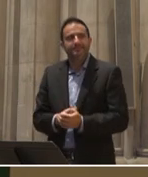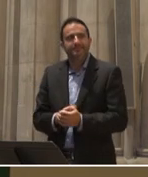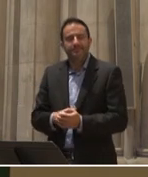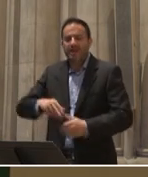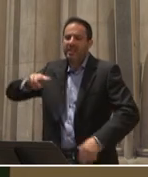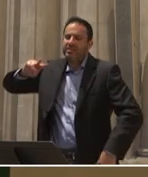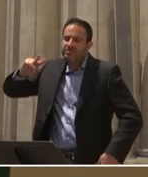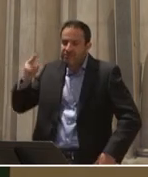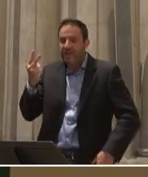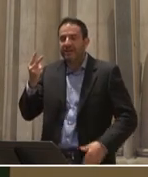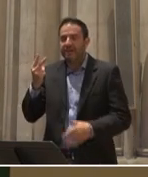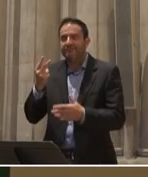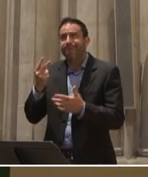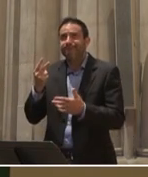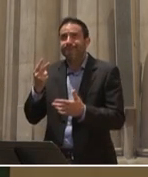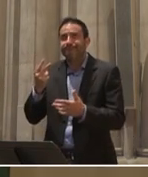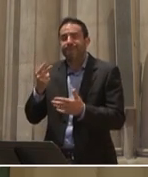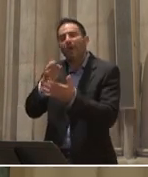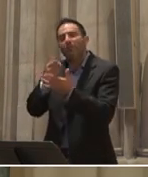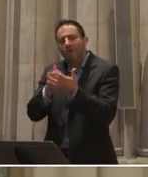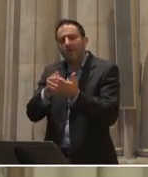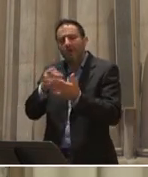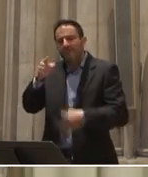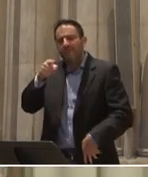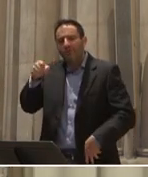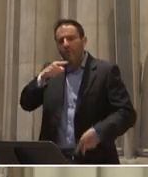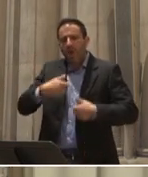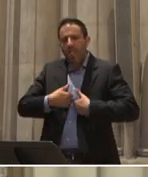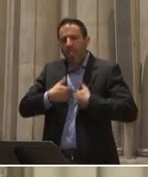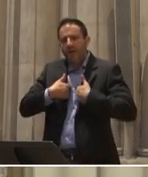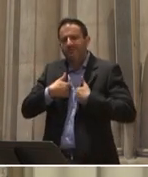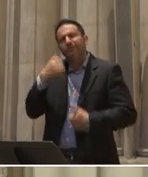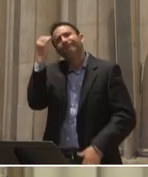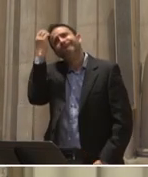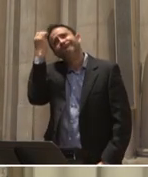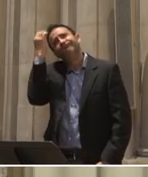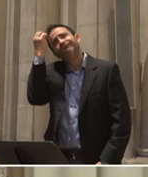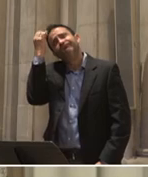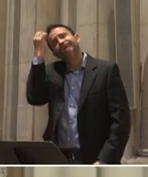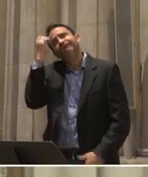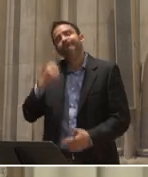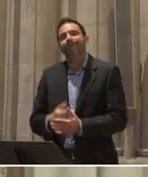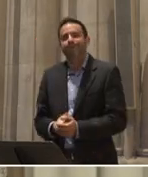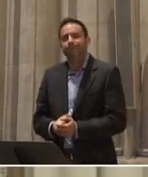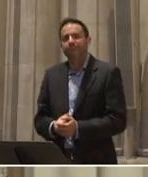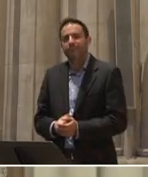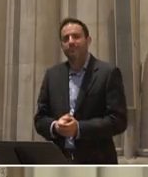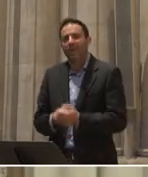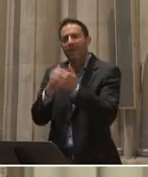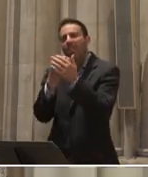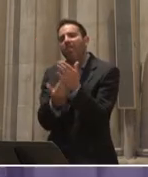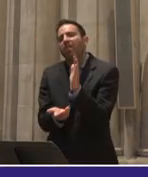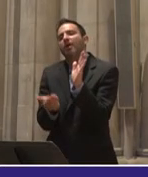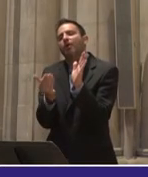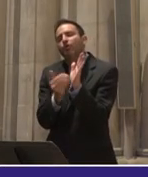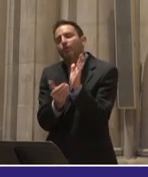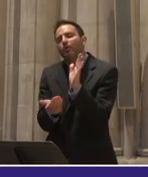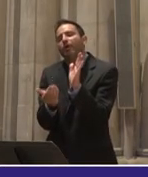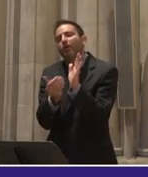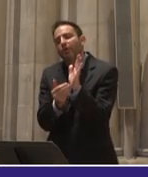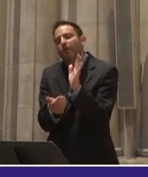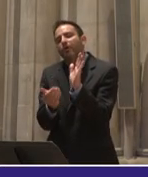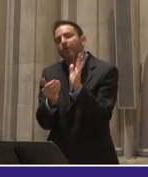The second aspect of your life I invite you to consider are those recurring